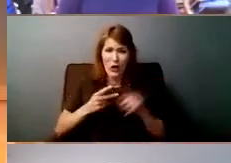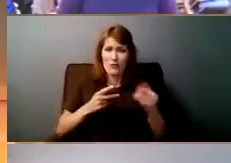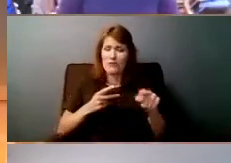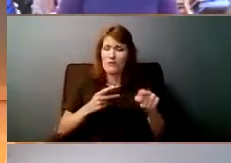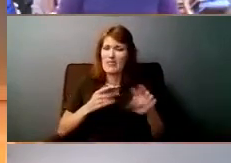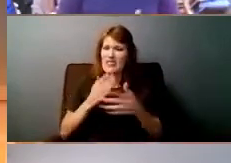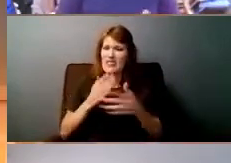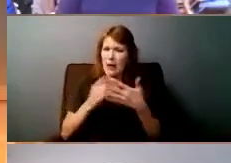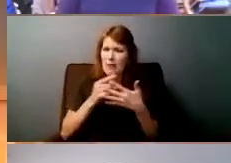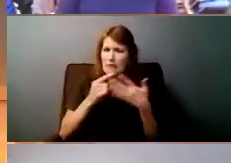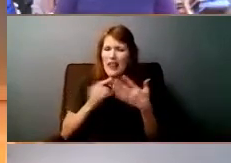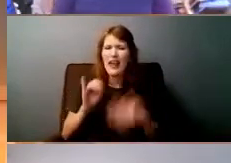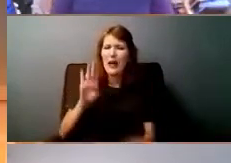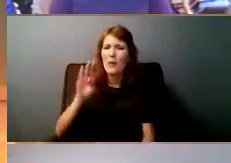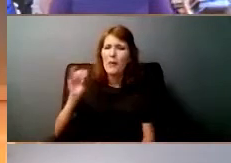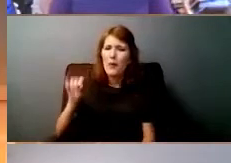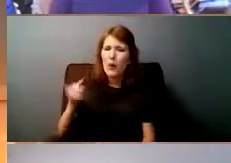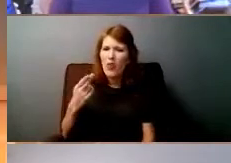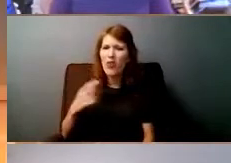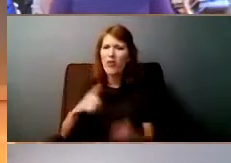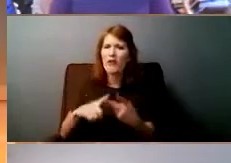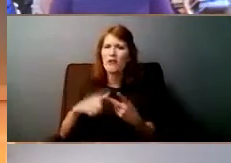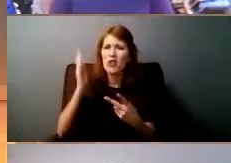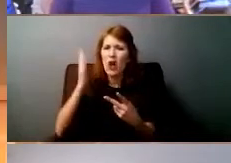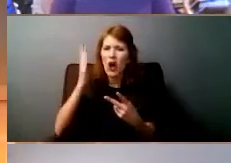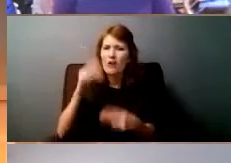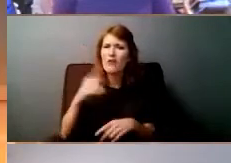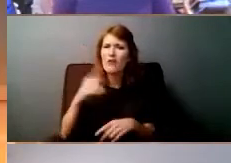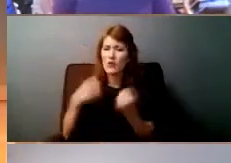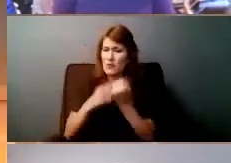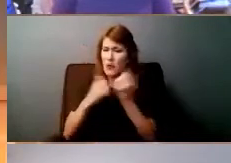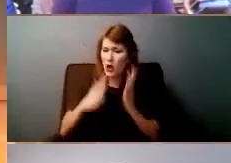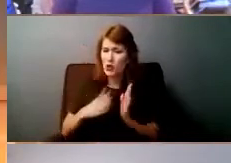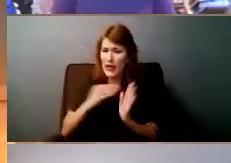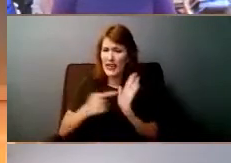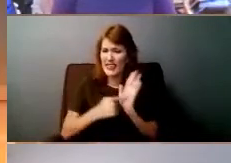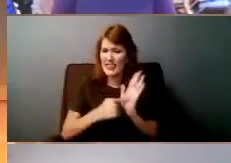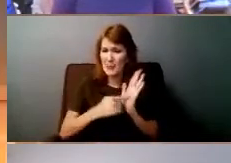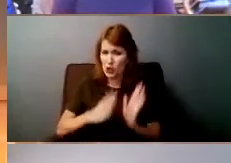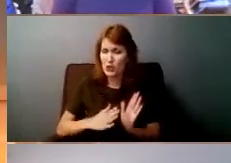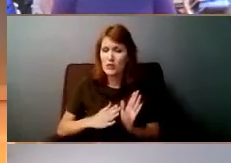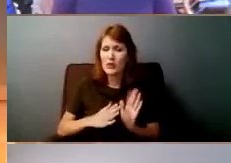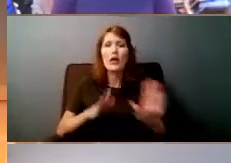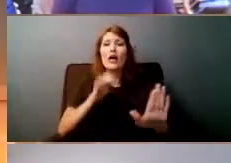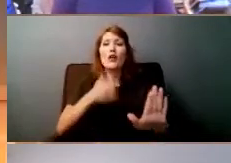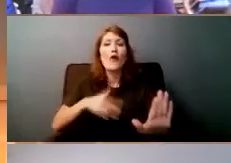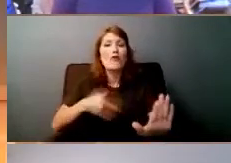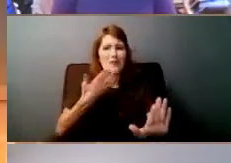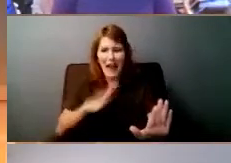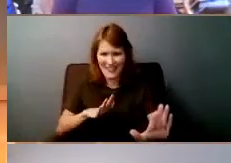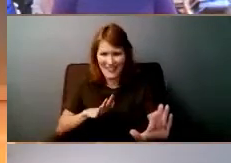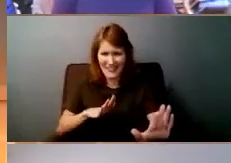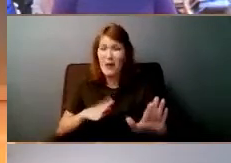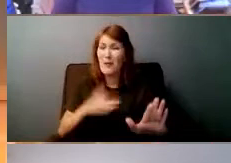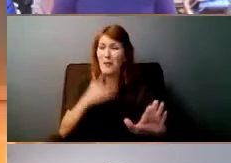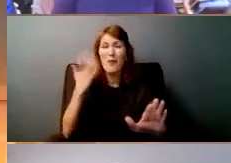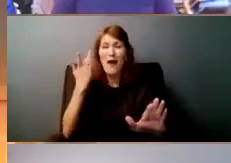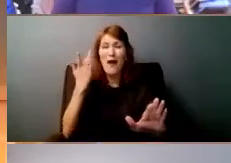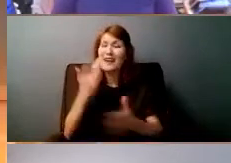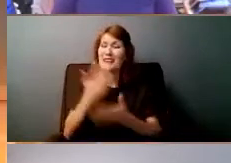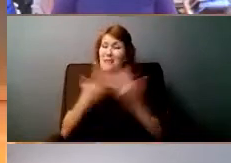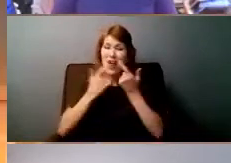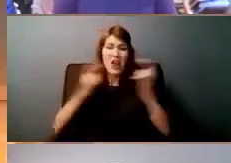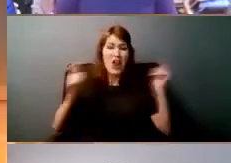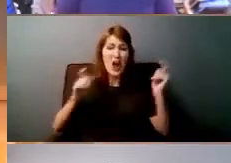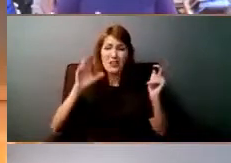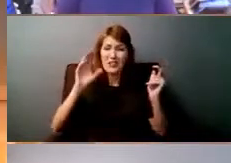a booth or a talk or a presentation for your sponsors and exhibitors, don't feel bad, because even the largest companies, even